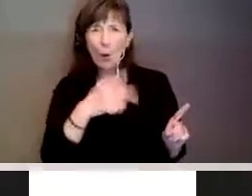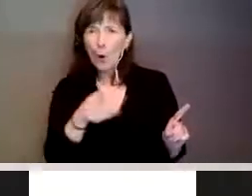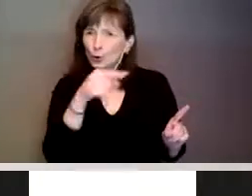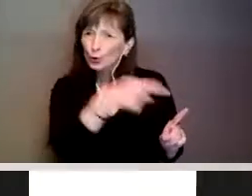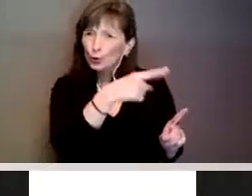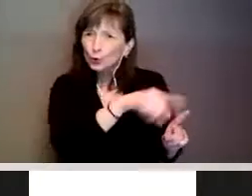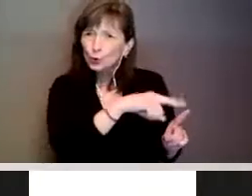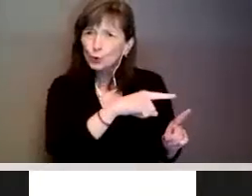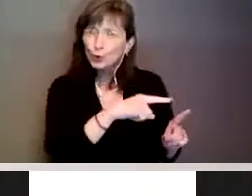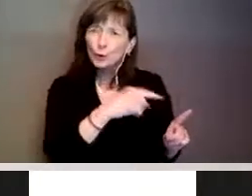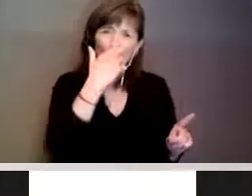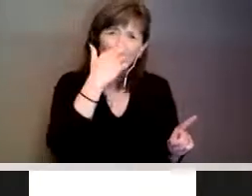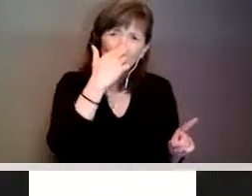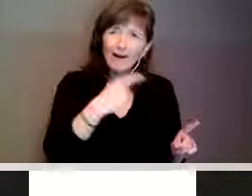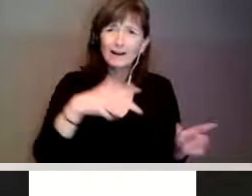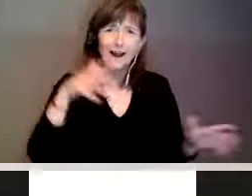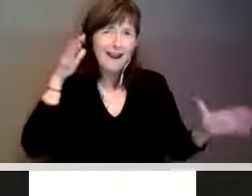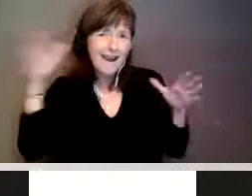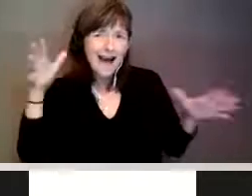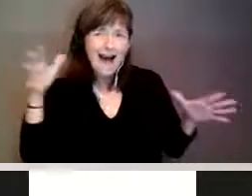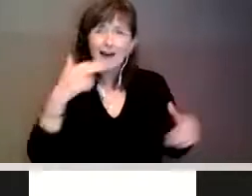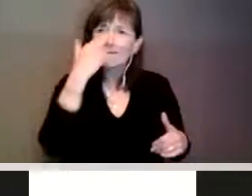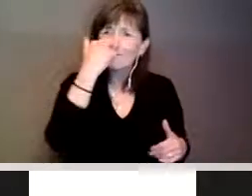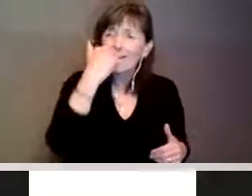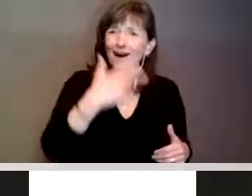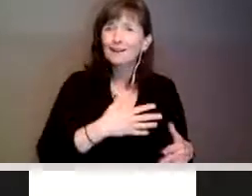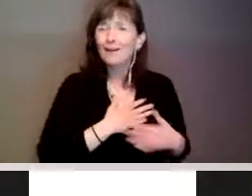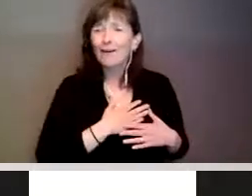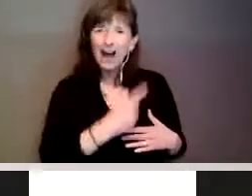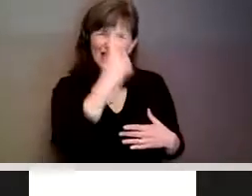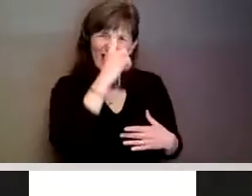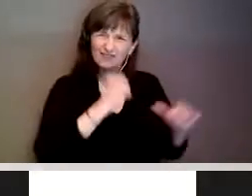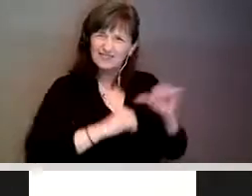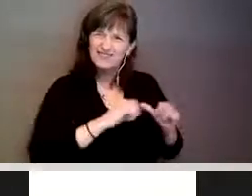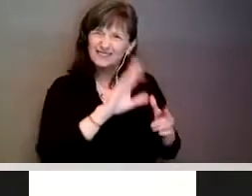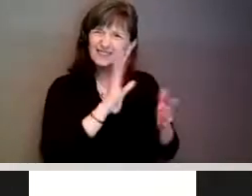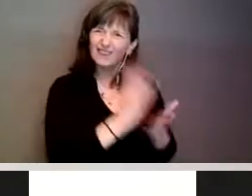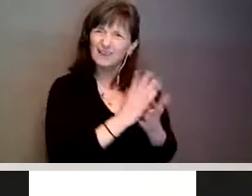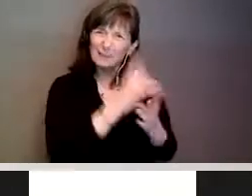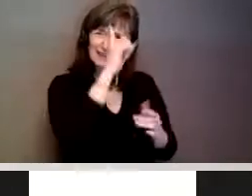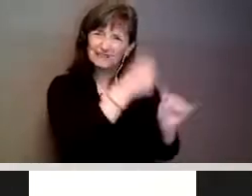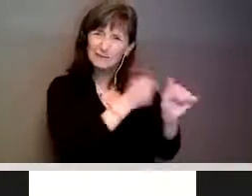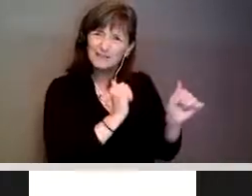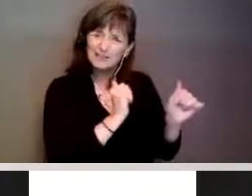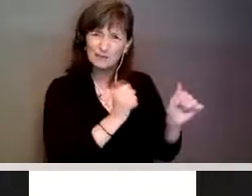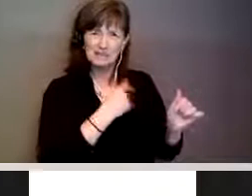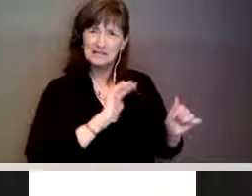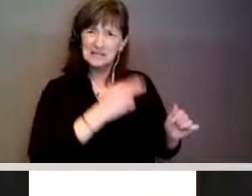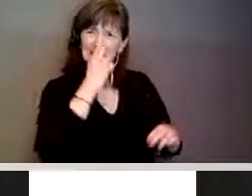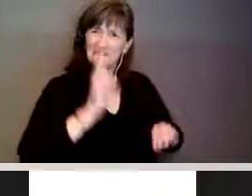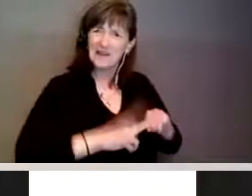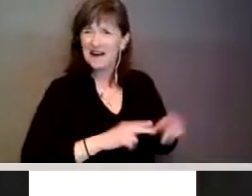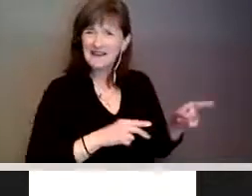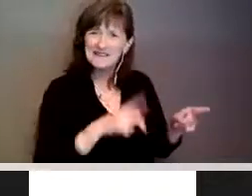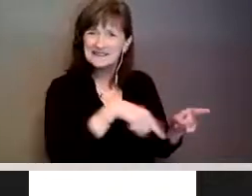People were singing, people were laughing. I thought that this was a show about dementia. What's going on?" So you do have to